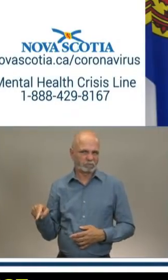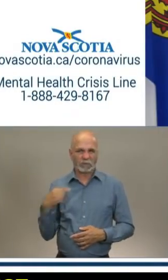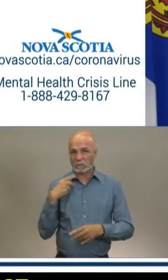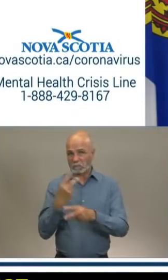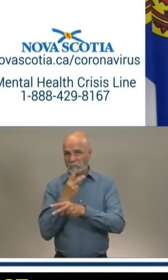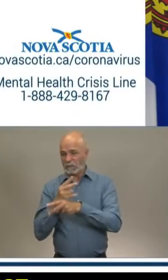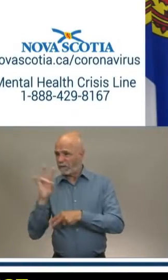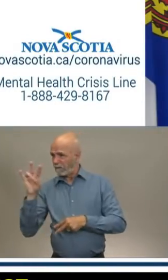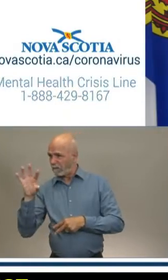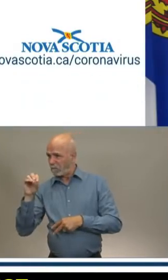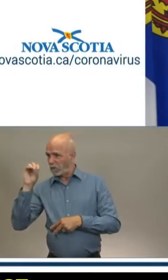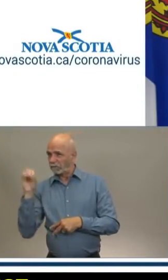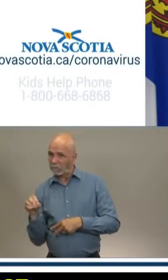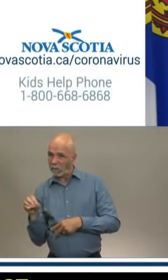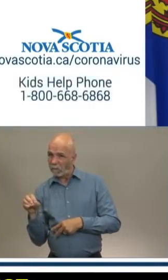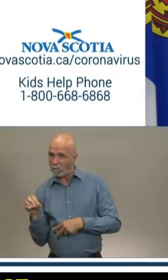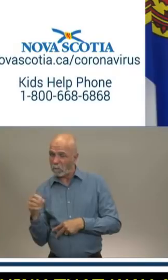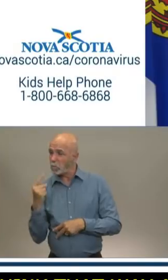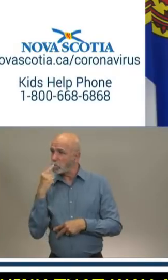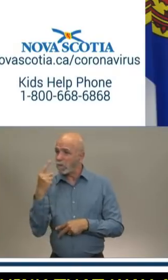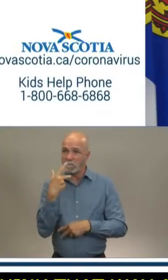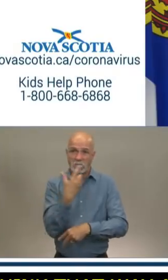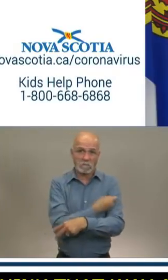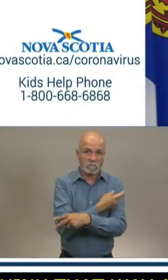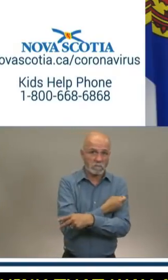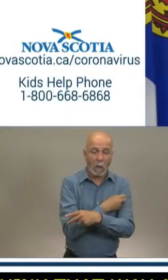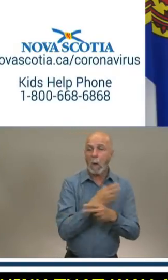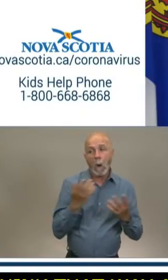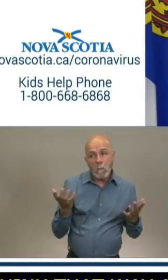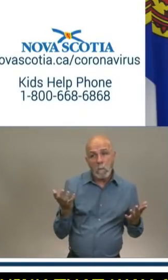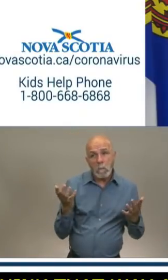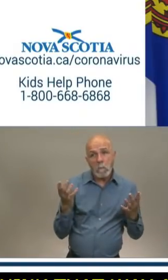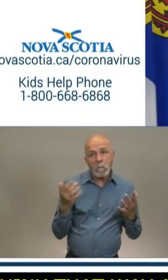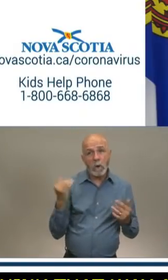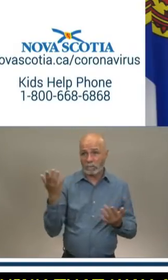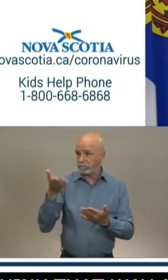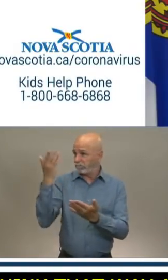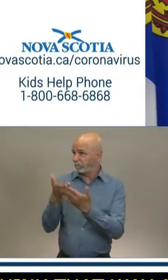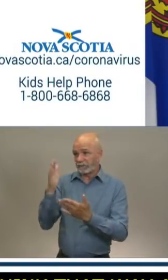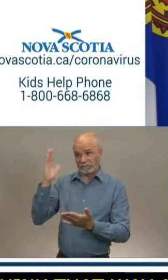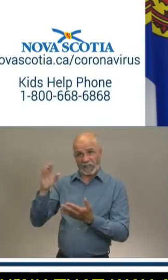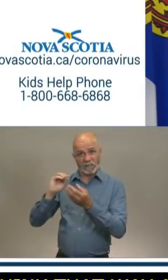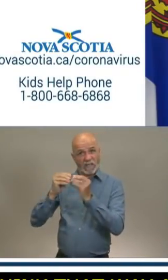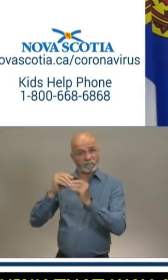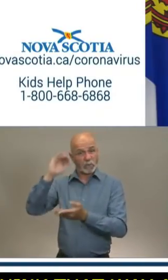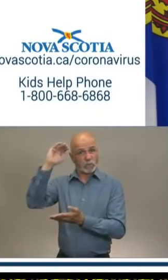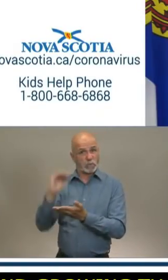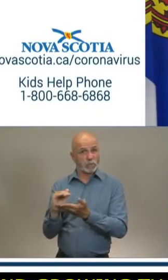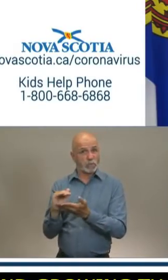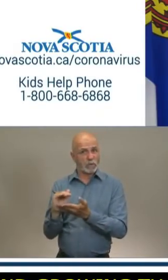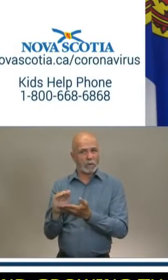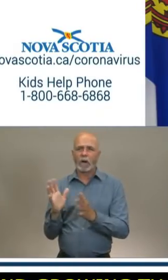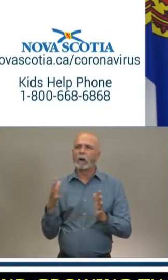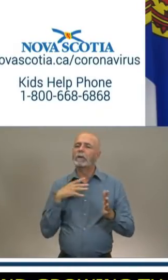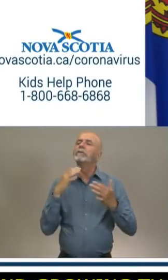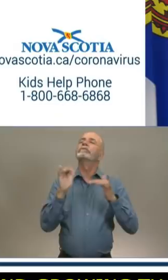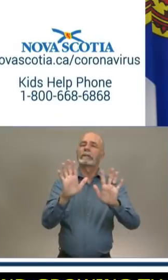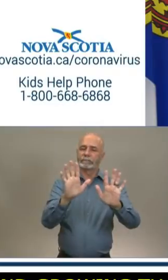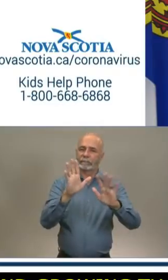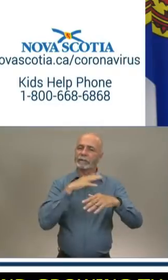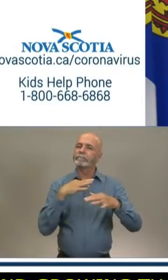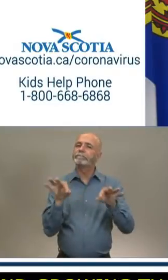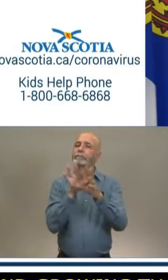vaccine. We know vaccines work. The numbers don't lie. I'm going to continue to remain optimistic that with